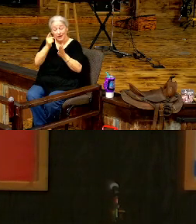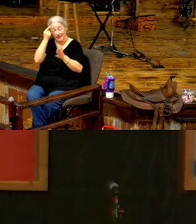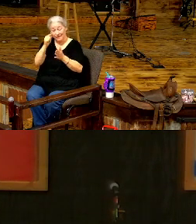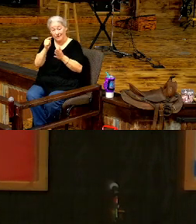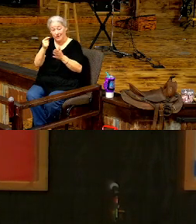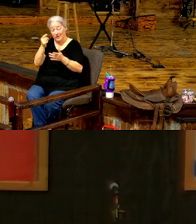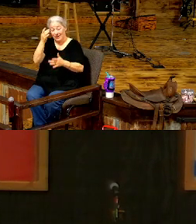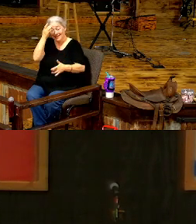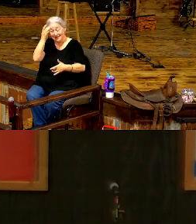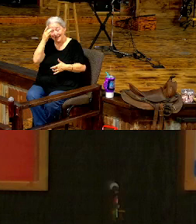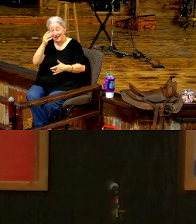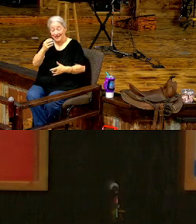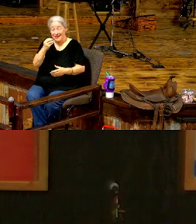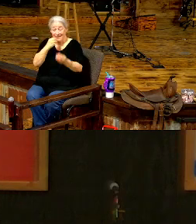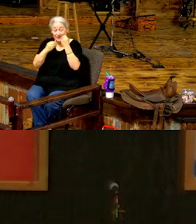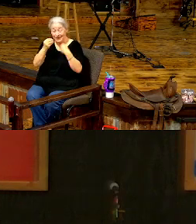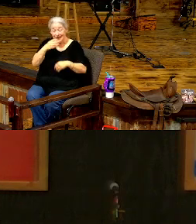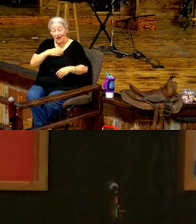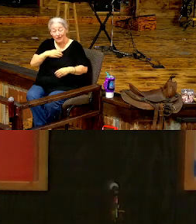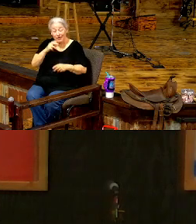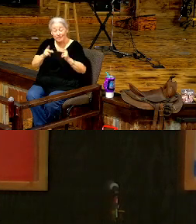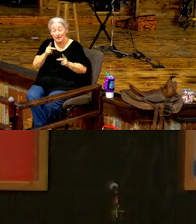those that are hungry, then